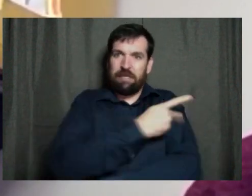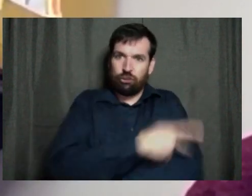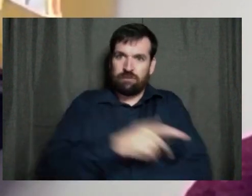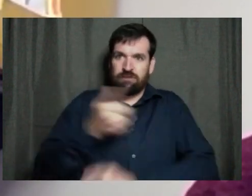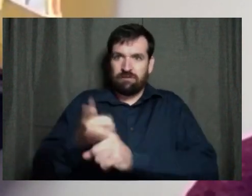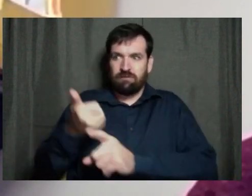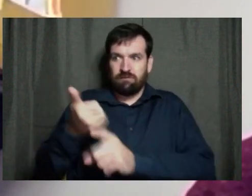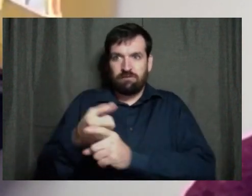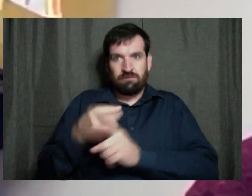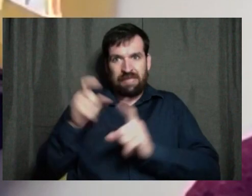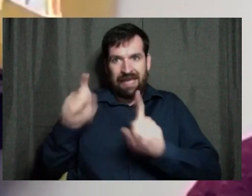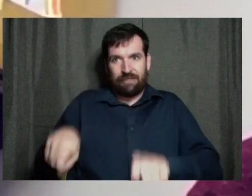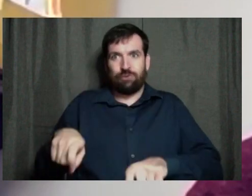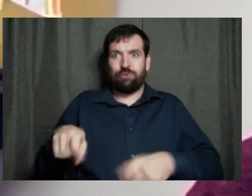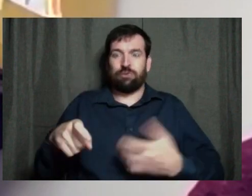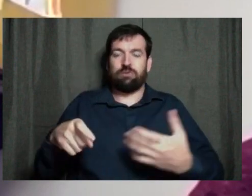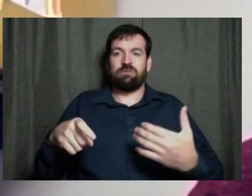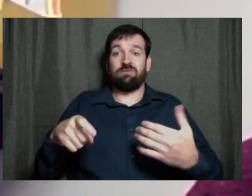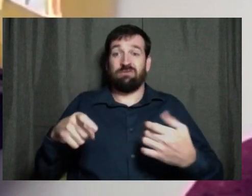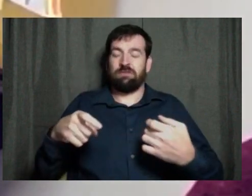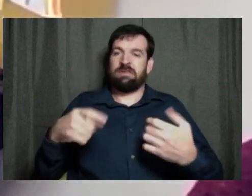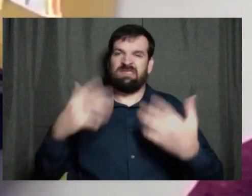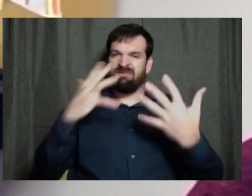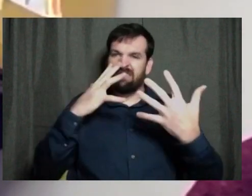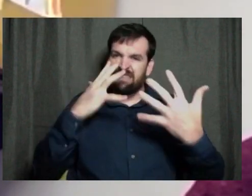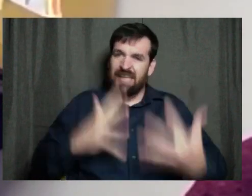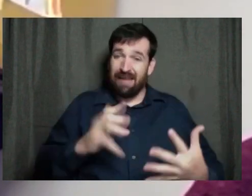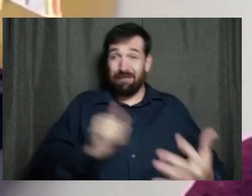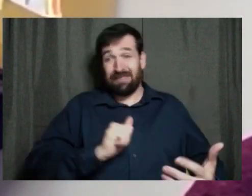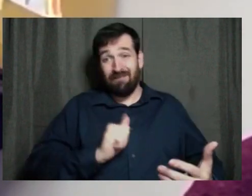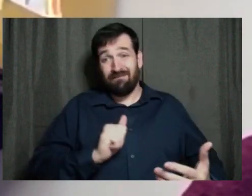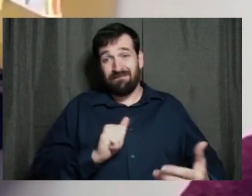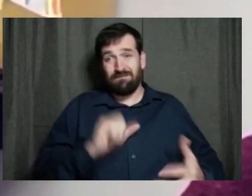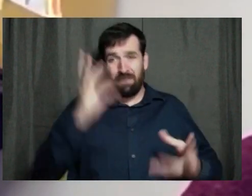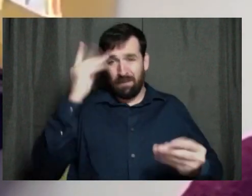that during COVID was very sad, both for myself and thinking